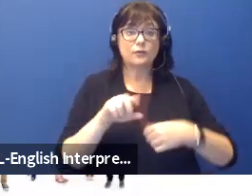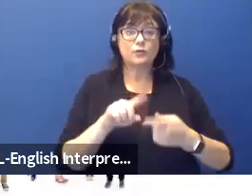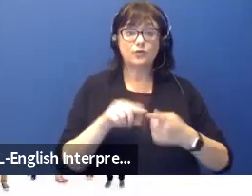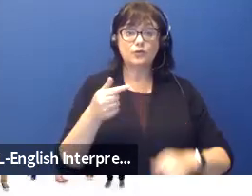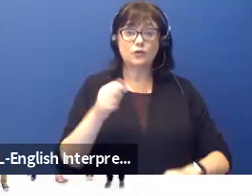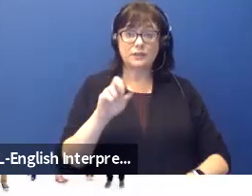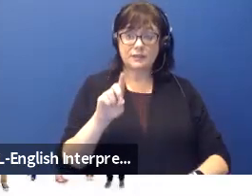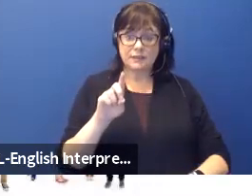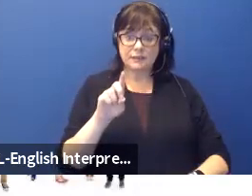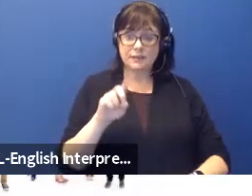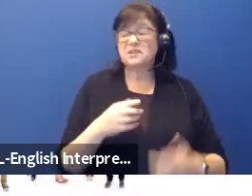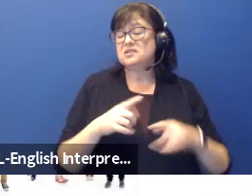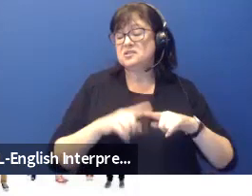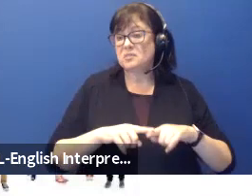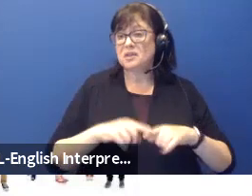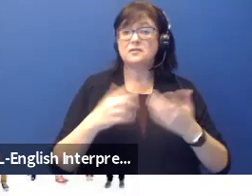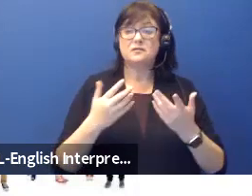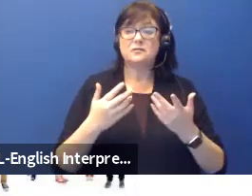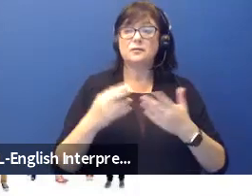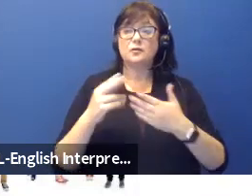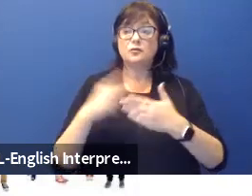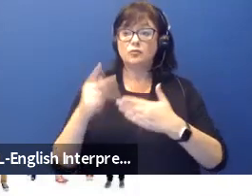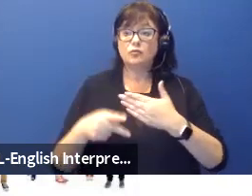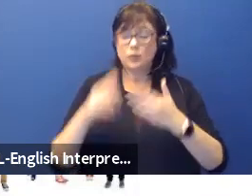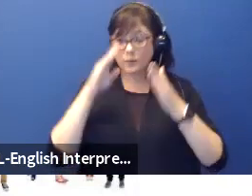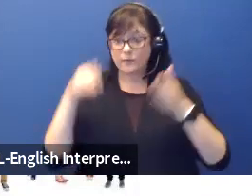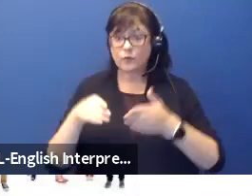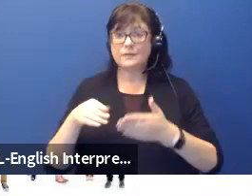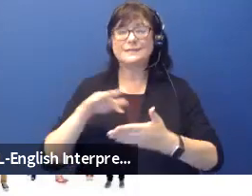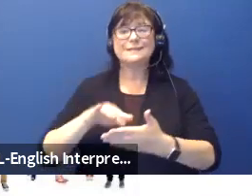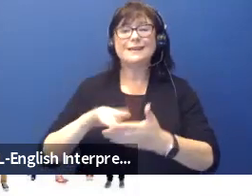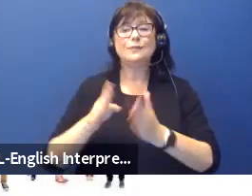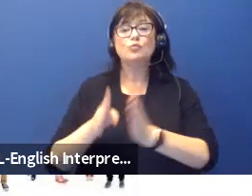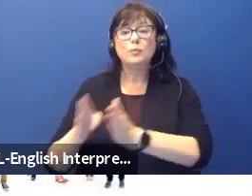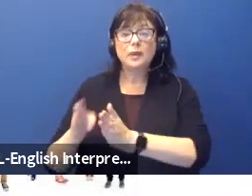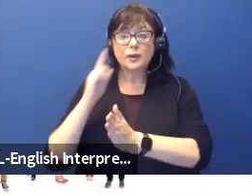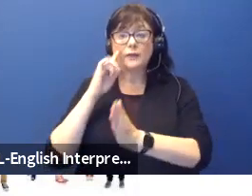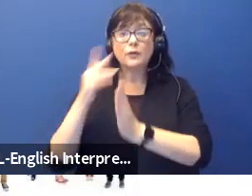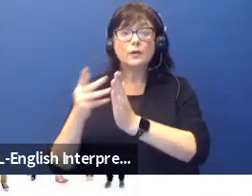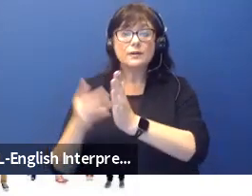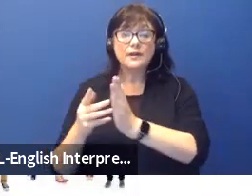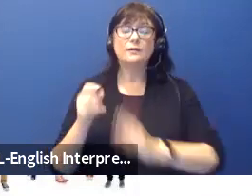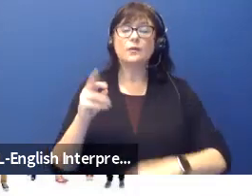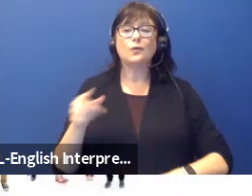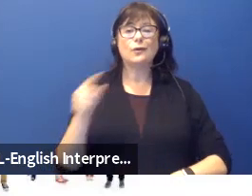GED prep, or you may refer them directly for the test, but there isn't really a firm distinction between that.